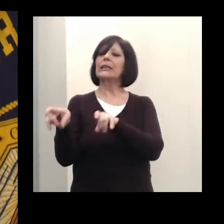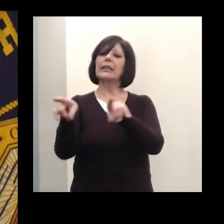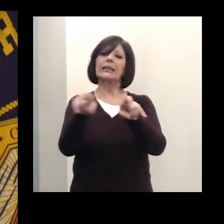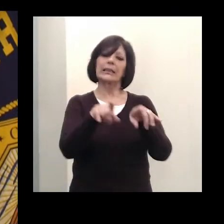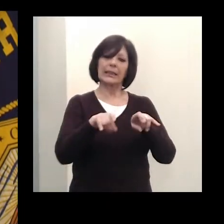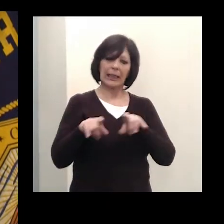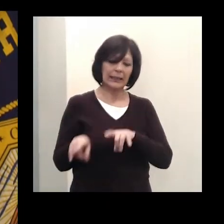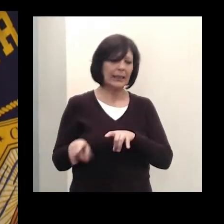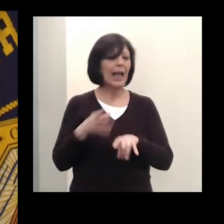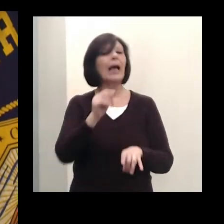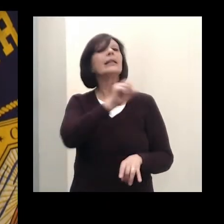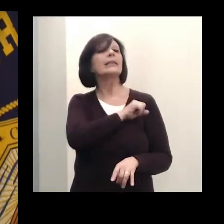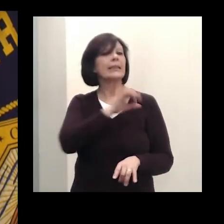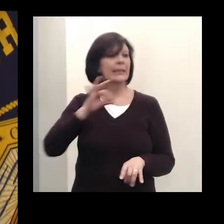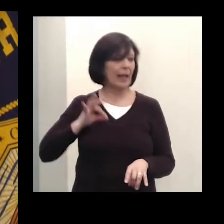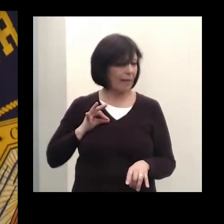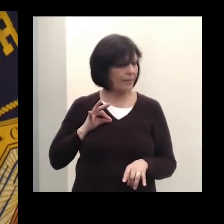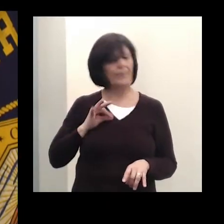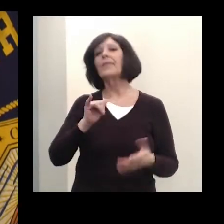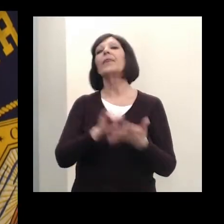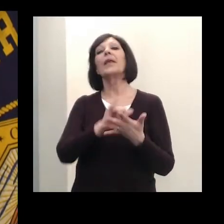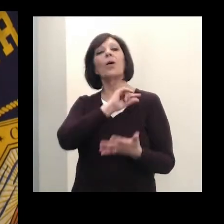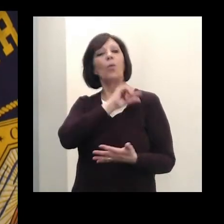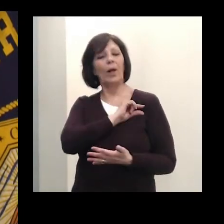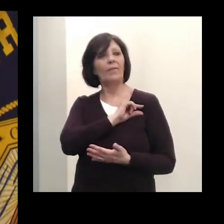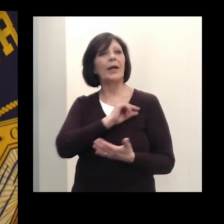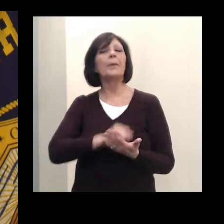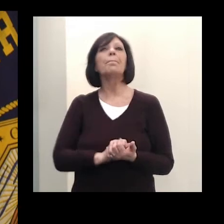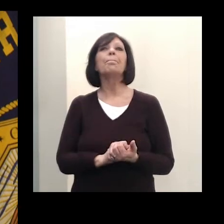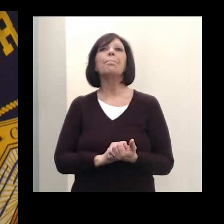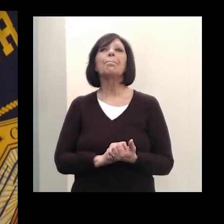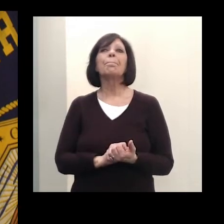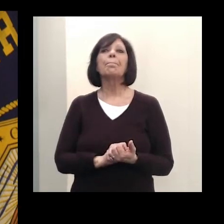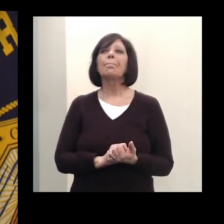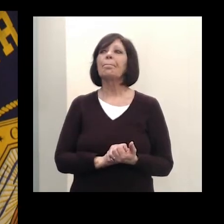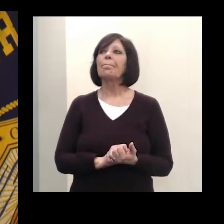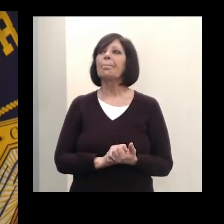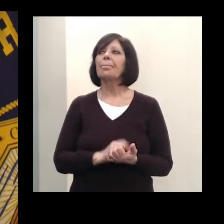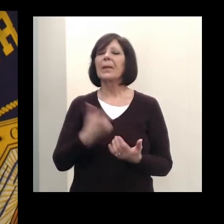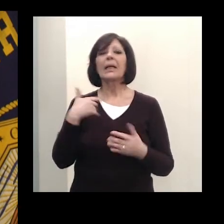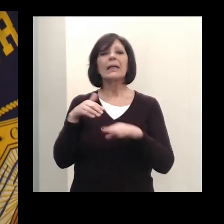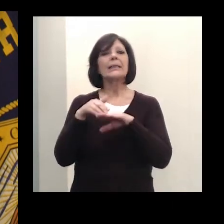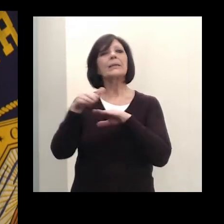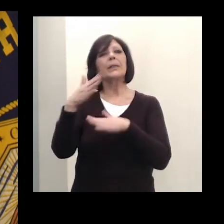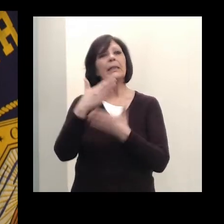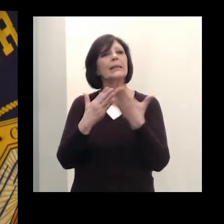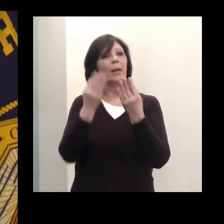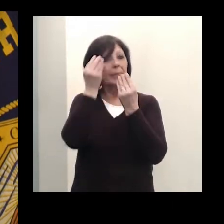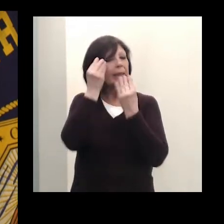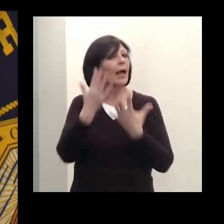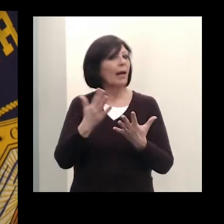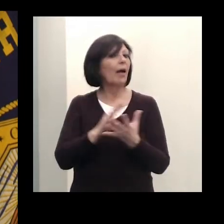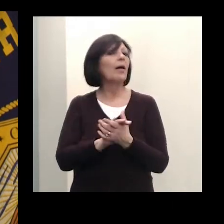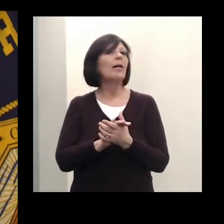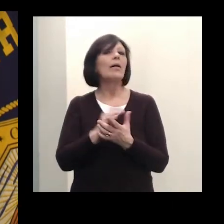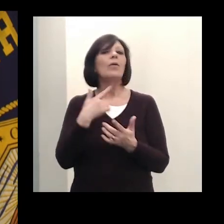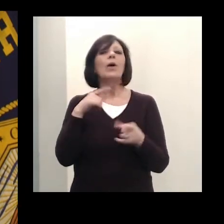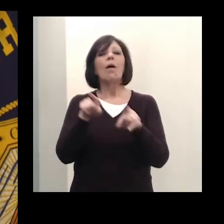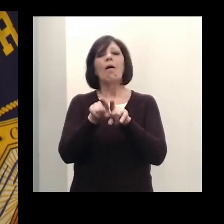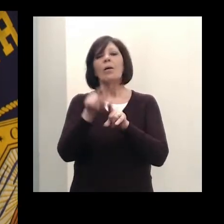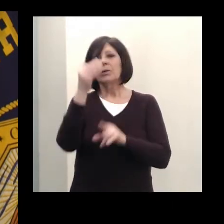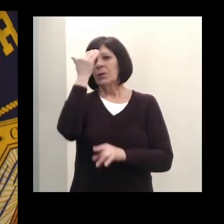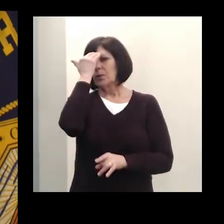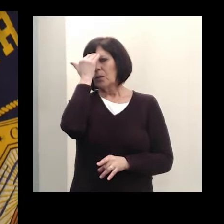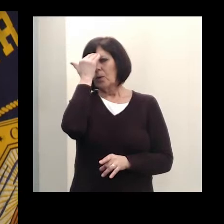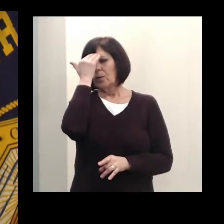staff members that qualify for the Test to Stay program and have submitted some data to us. We also know that